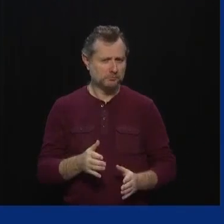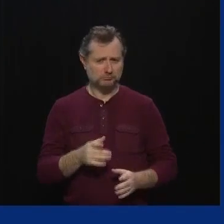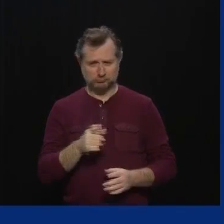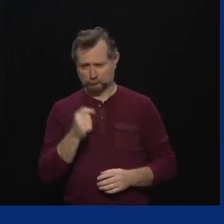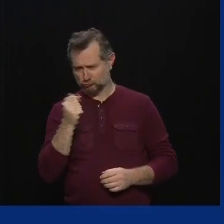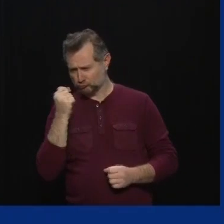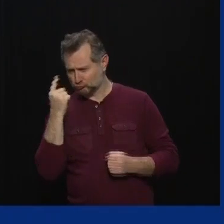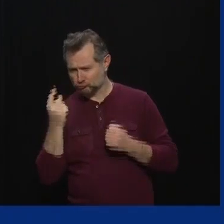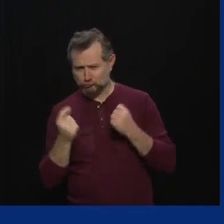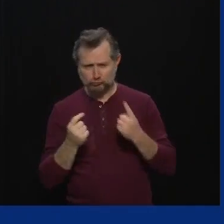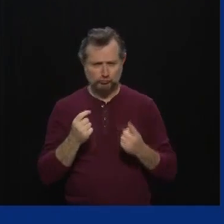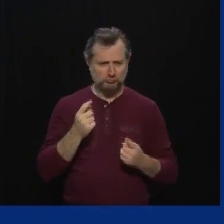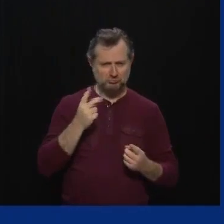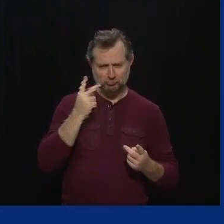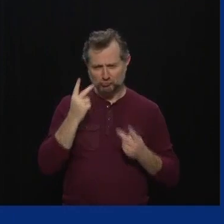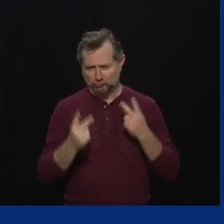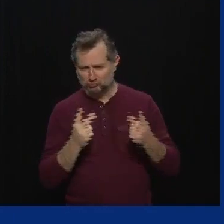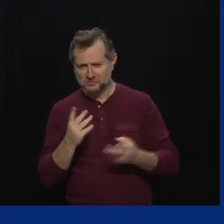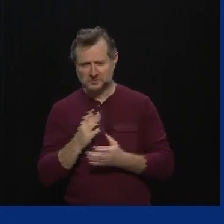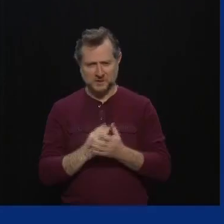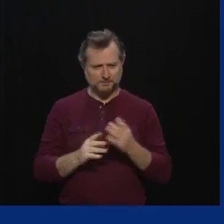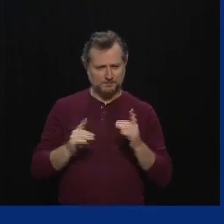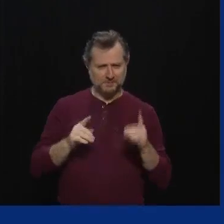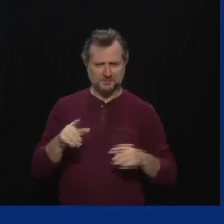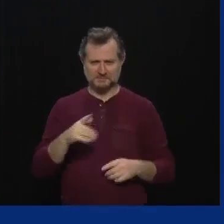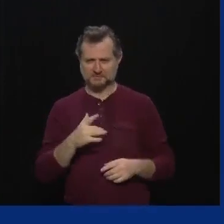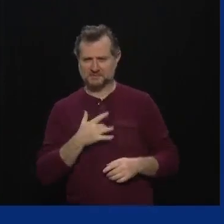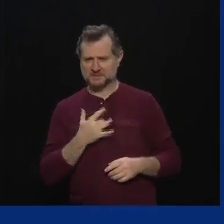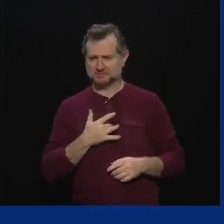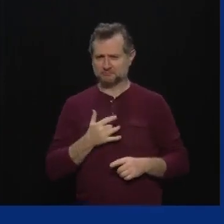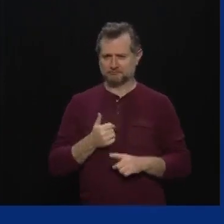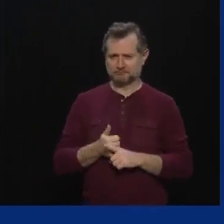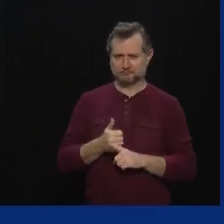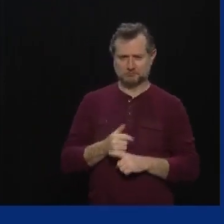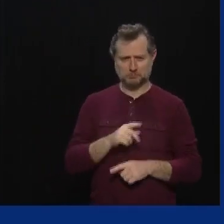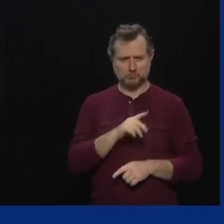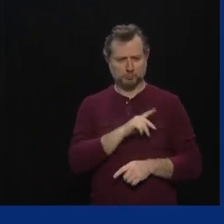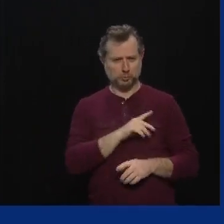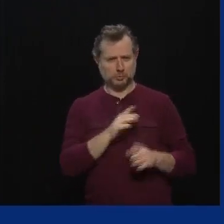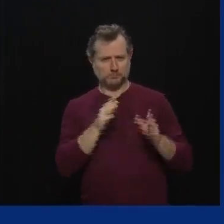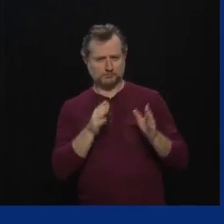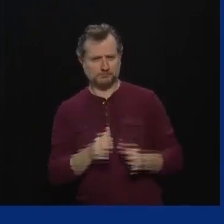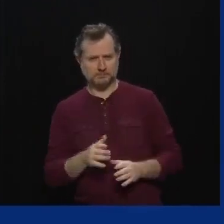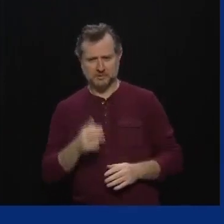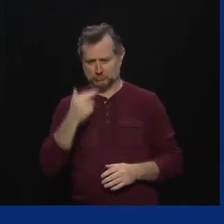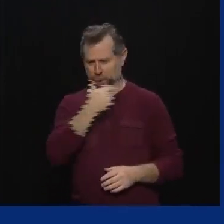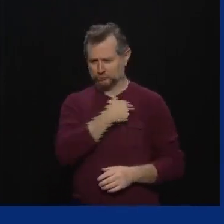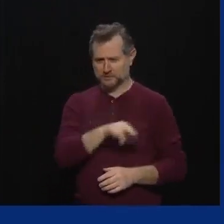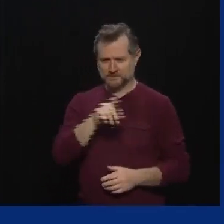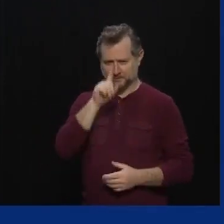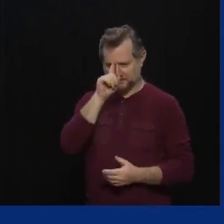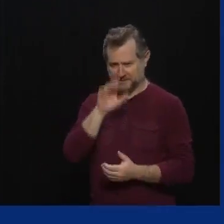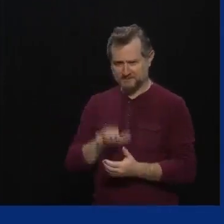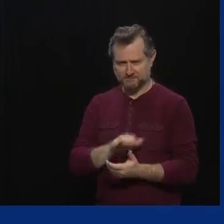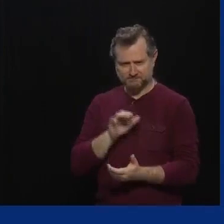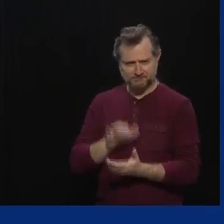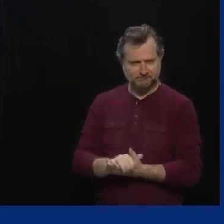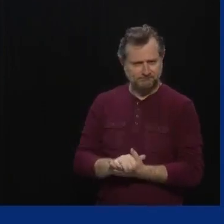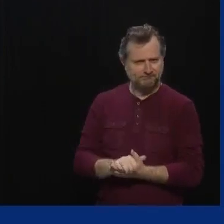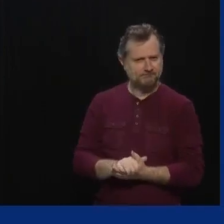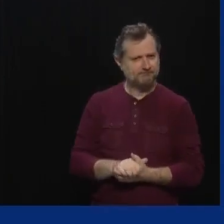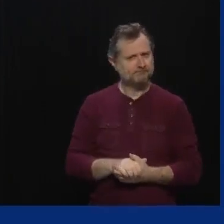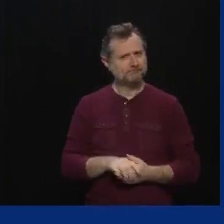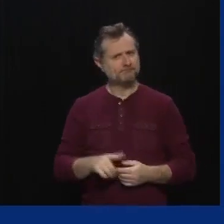some people who feel personally that their religious convictions keep them from getting the vaccine? I mean, is there